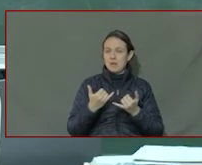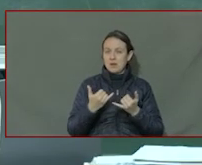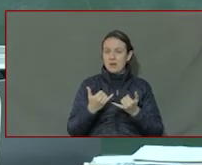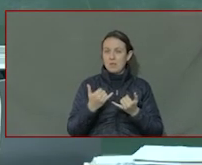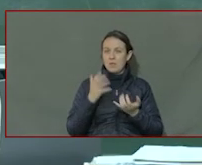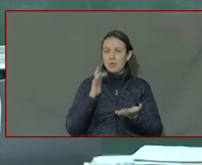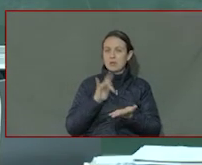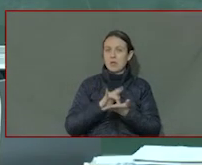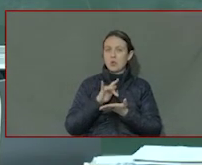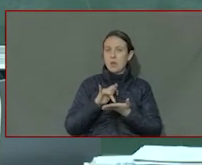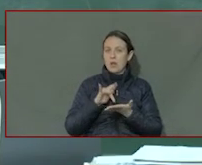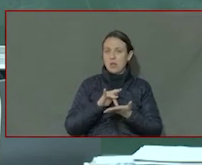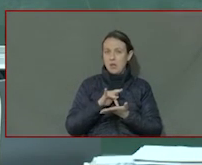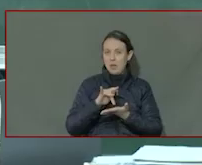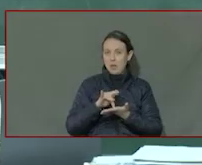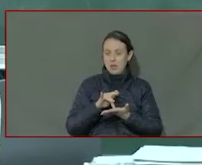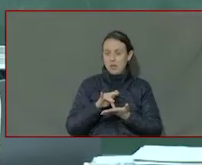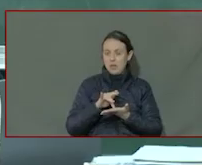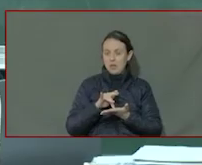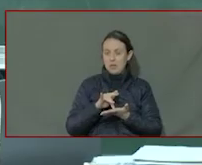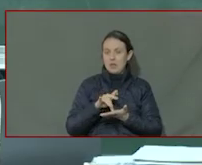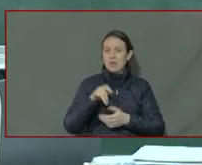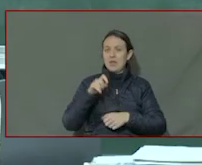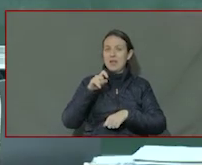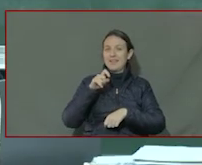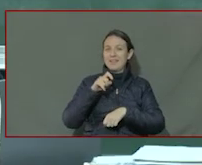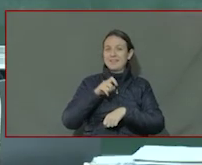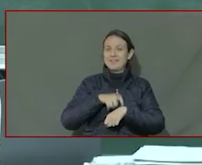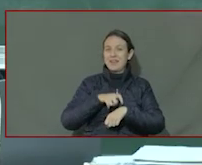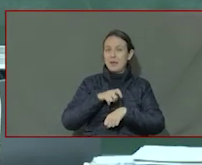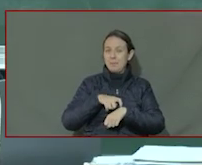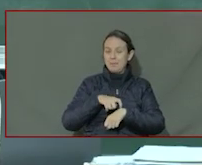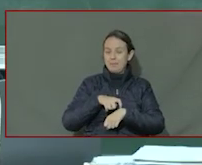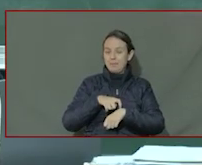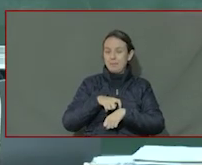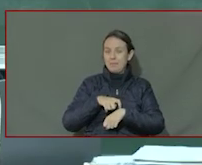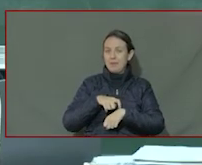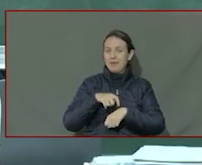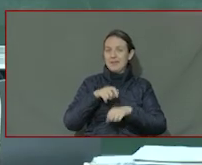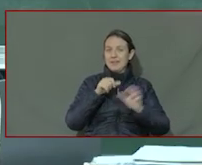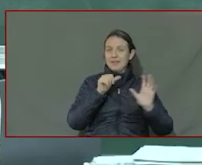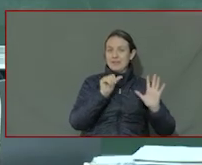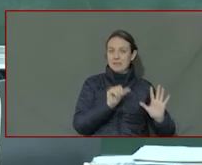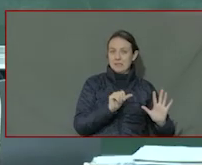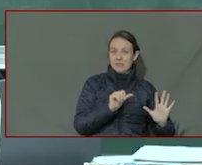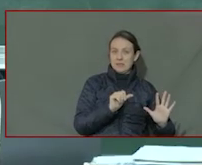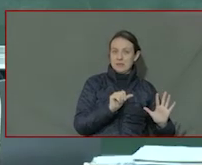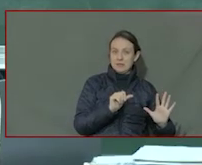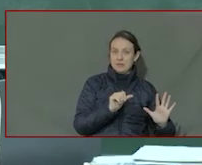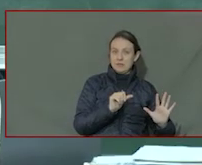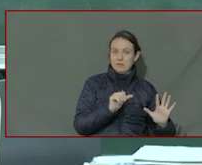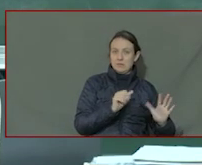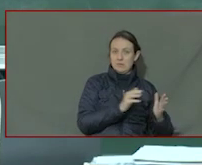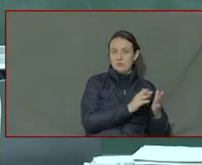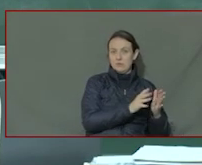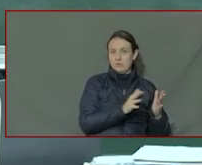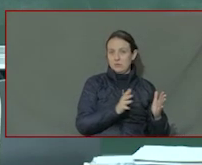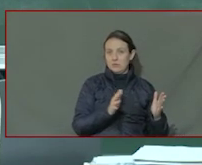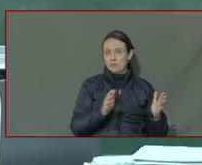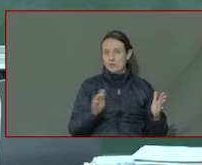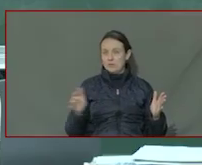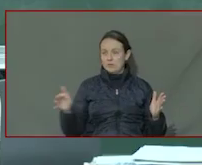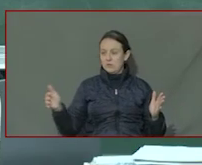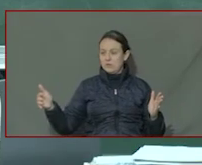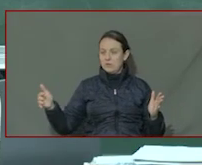calculate the time from 6 o'clock till 8 o'clock at